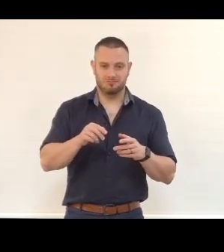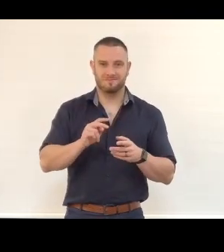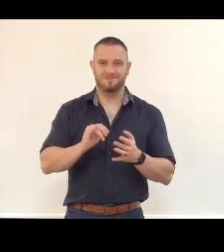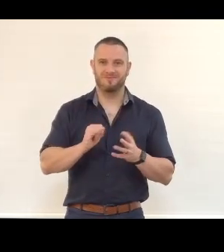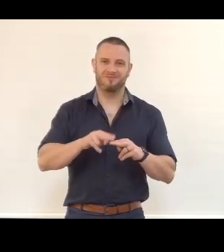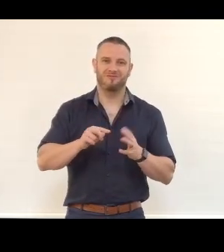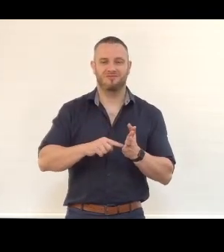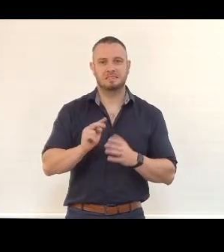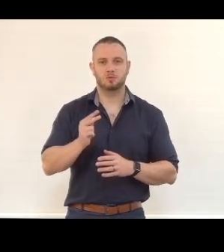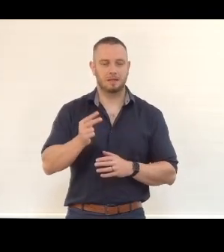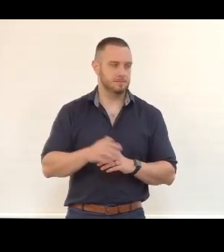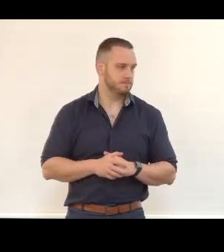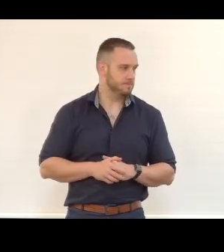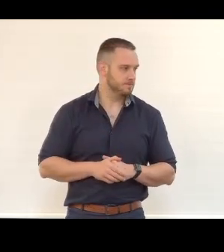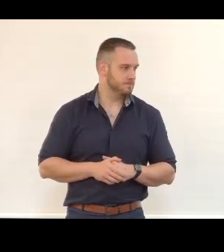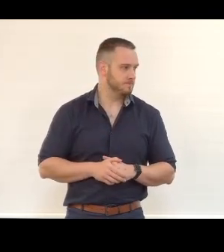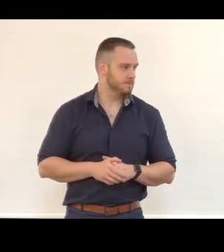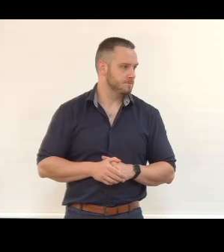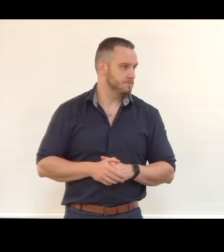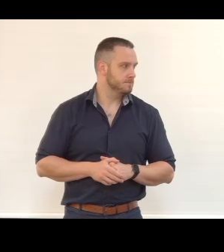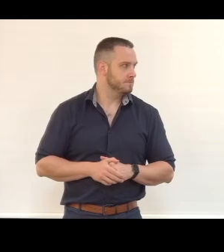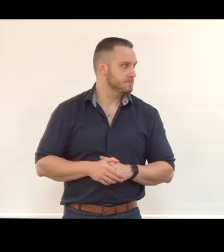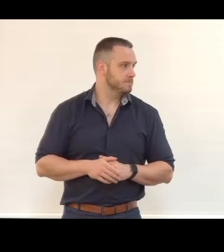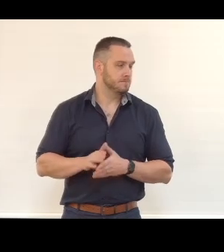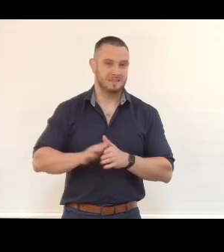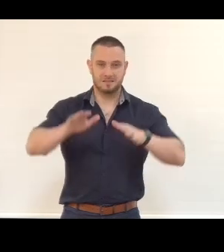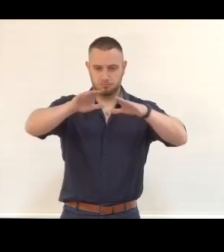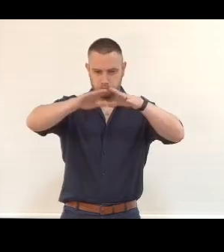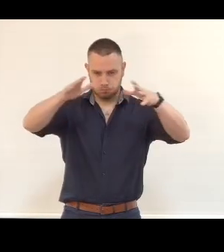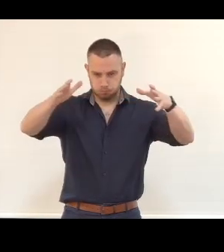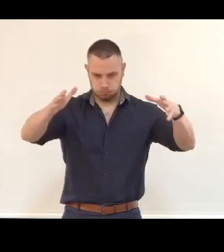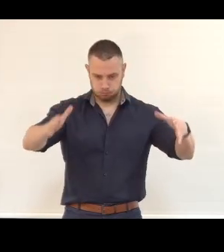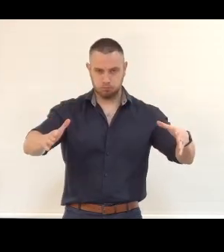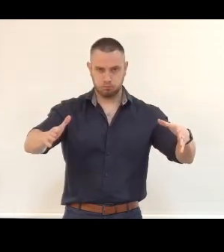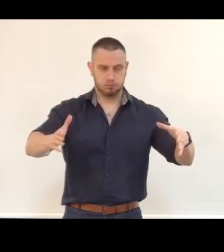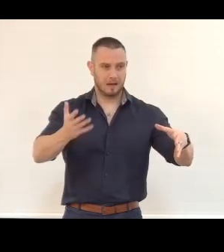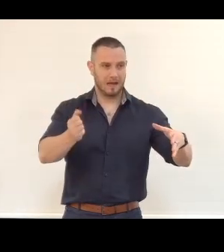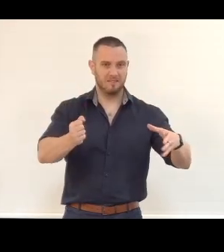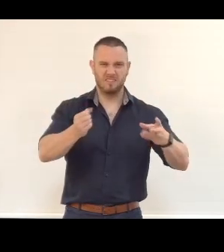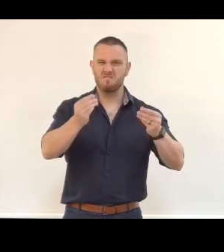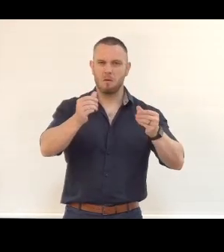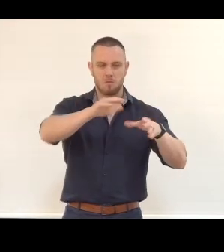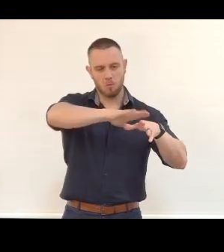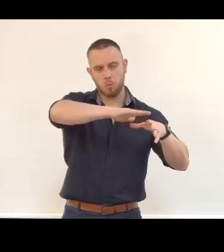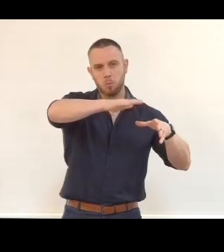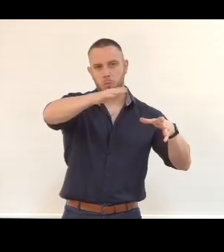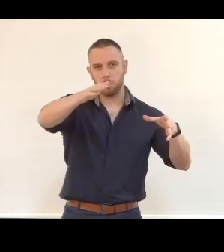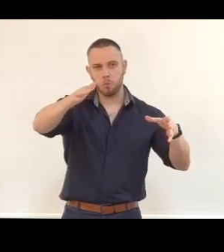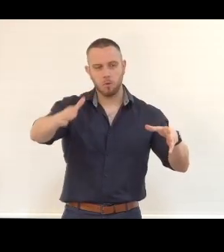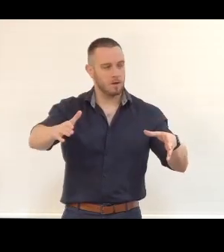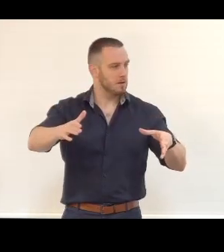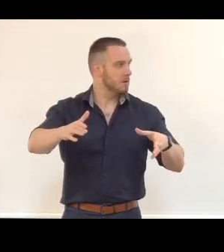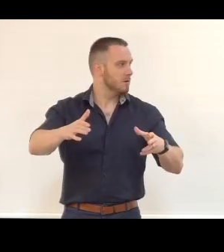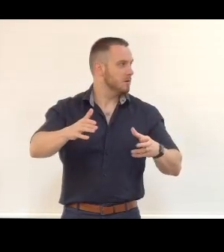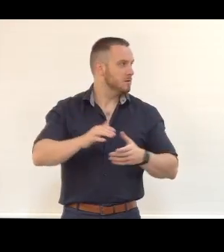about 110 square meters. So it's a steel structure covered with fabric. It's of course off-grid